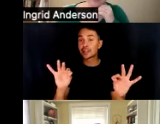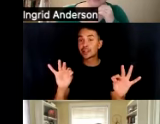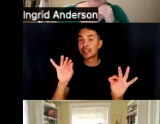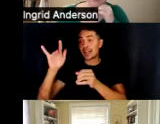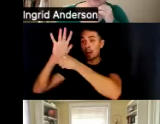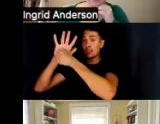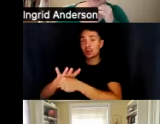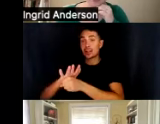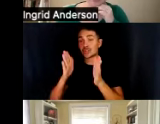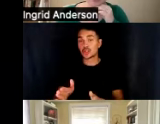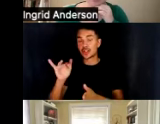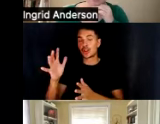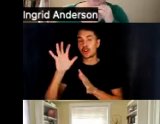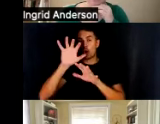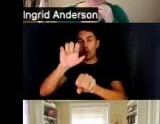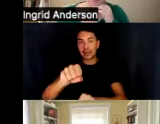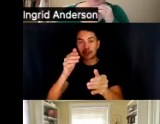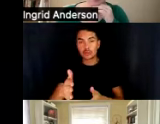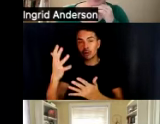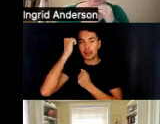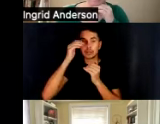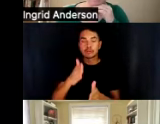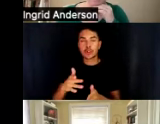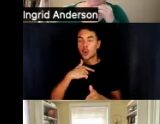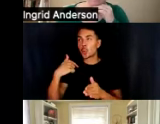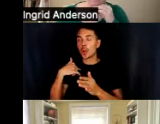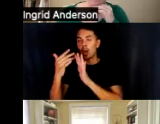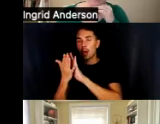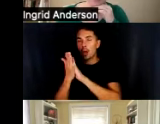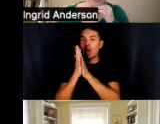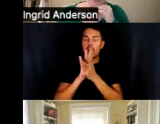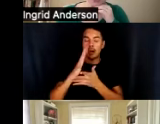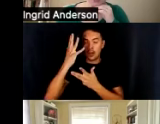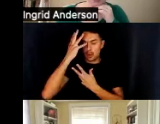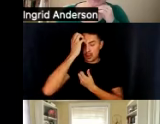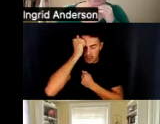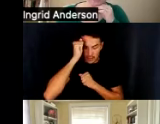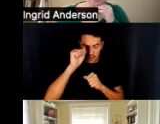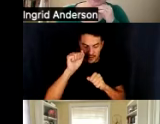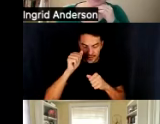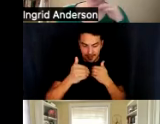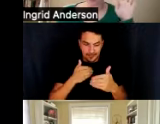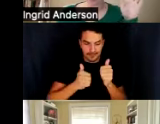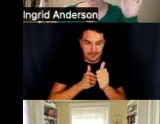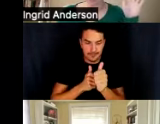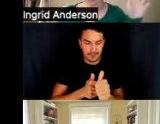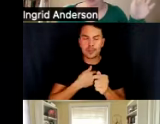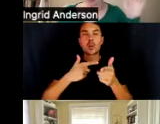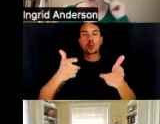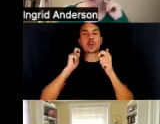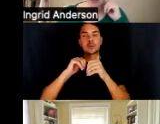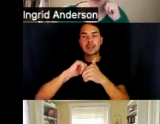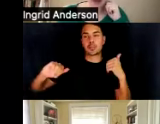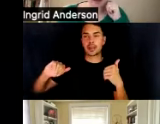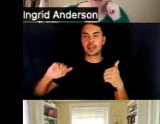oppressor, of the colonizer sometimes, and that we are quick to separate ourselves from